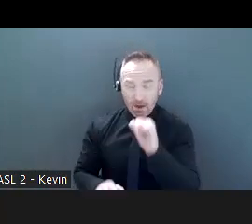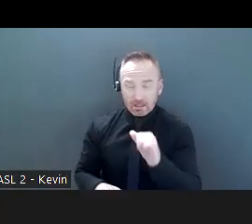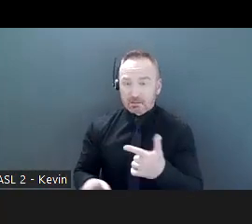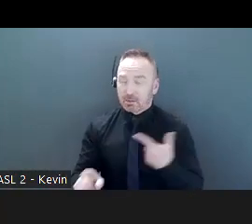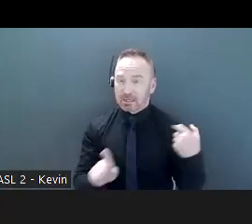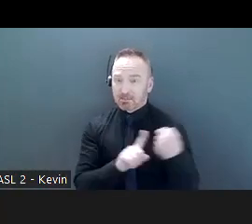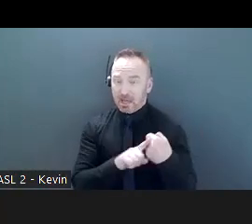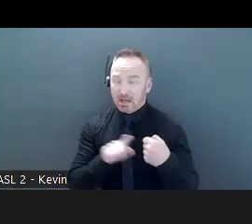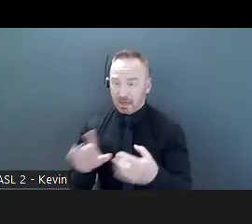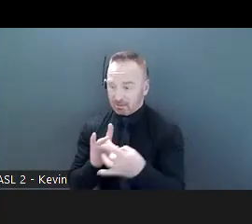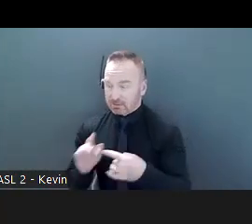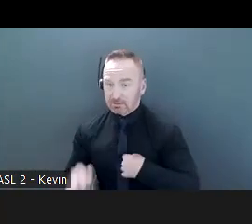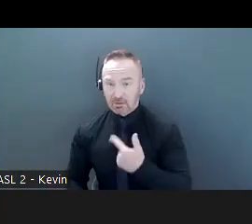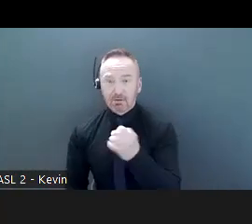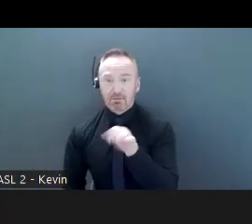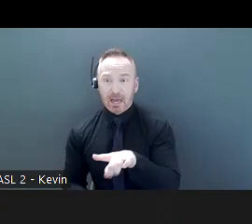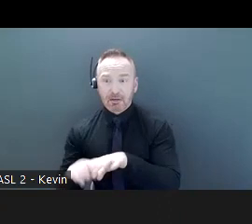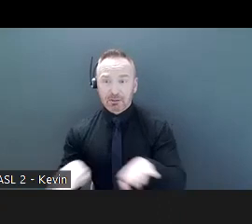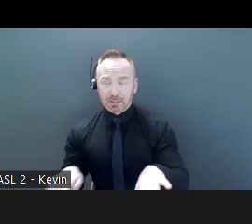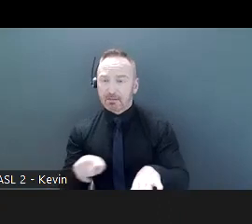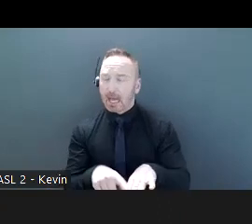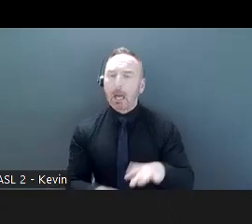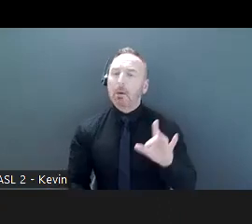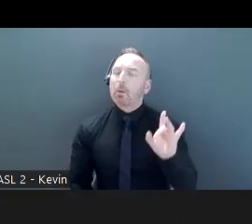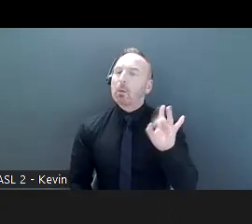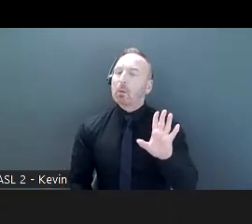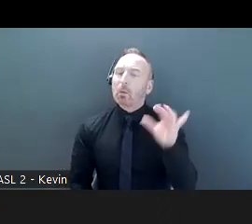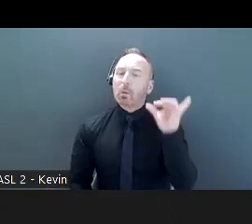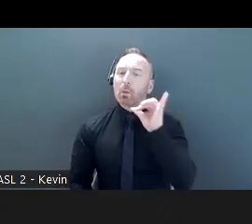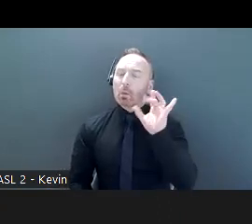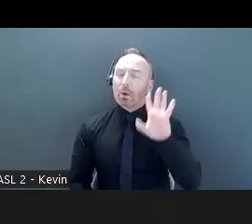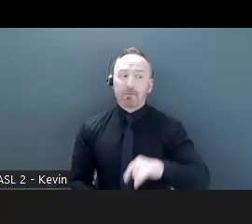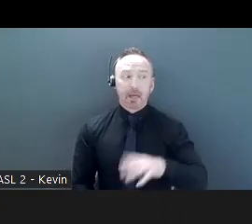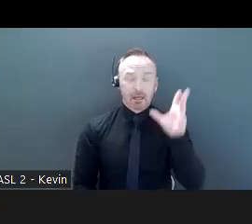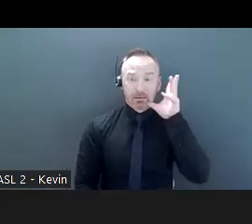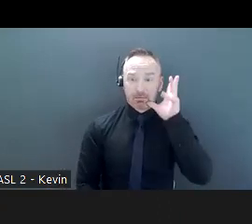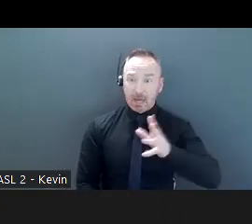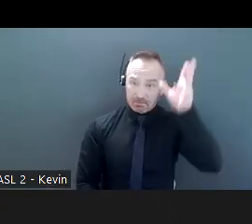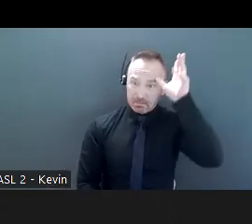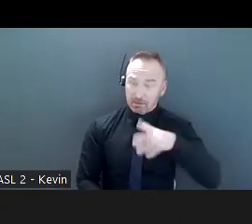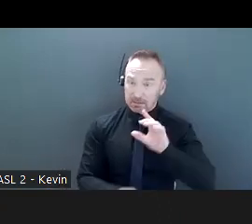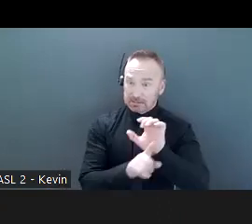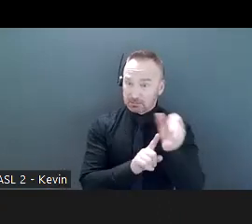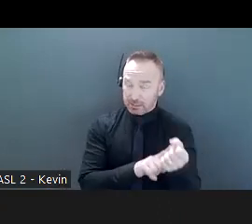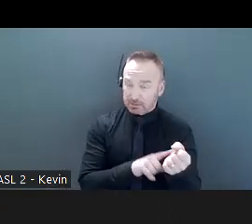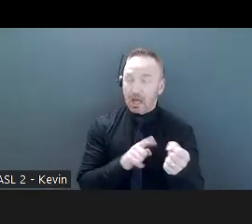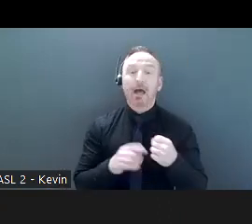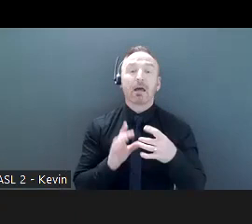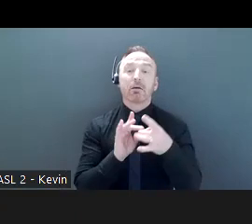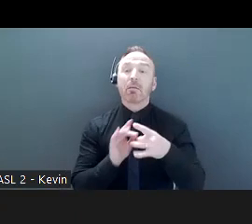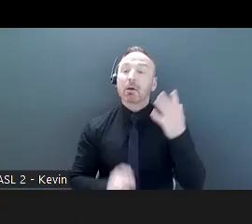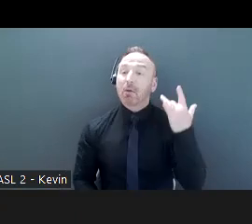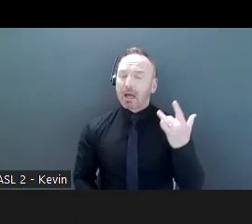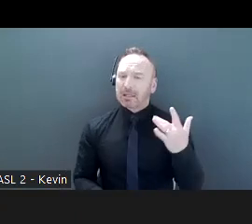grandchildren. That's probably the worst of all cases to be in a grandparent situation, and I say that because generally